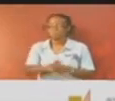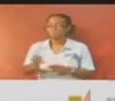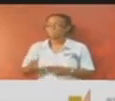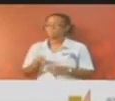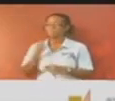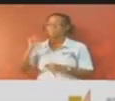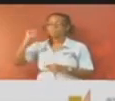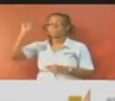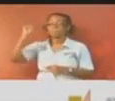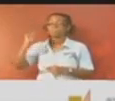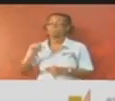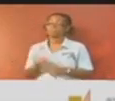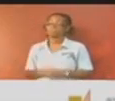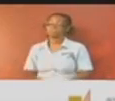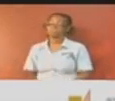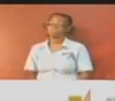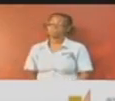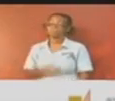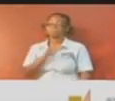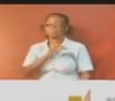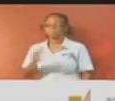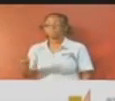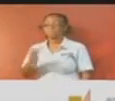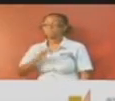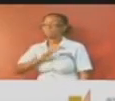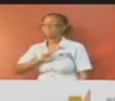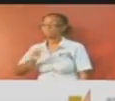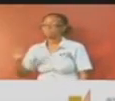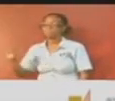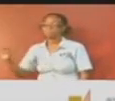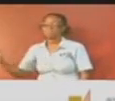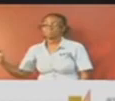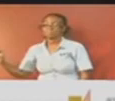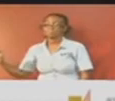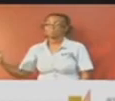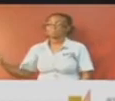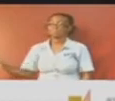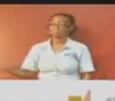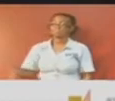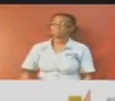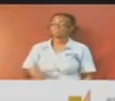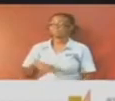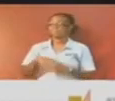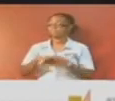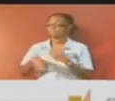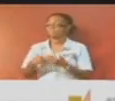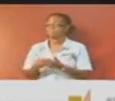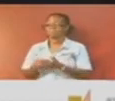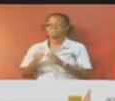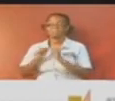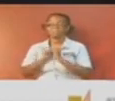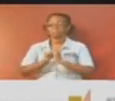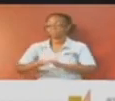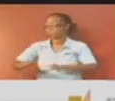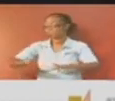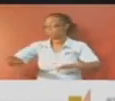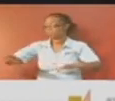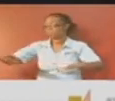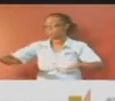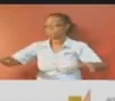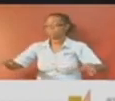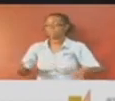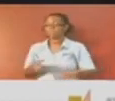to central to east. That whole western into east-west corridor geographic area, in addition